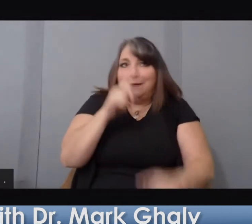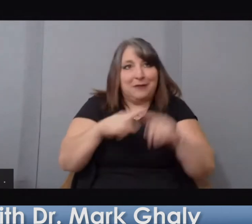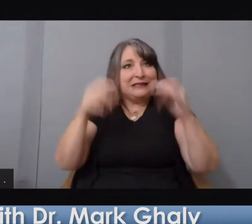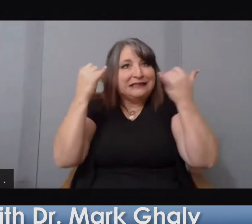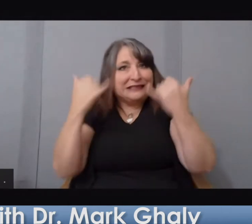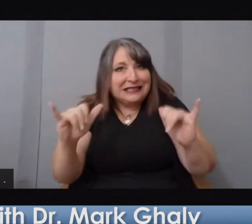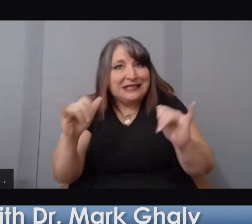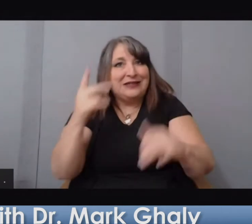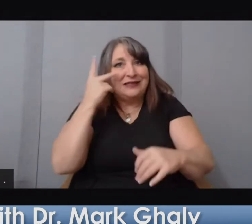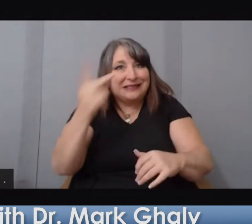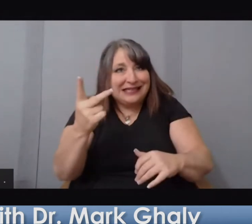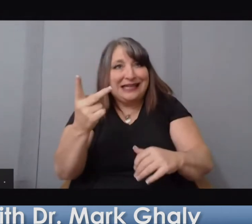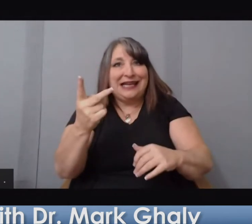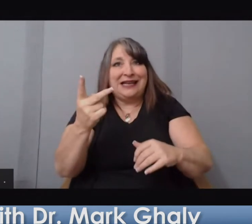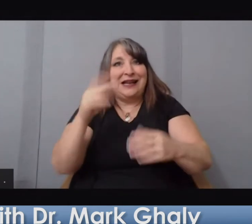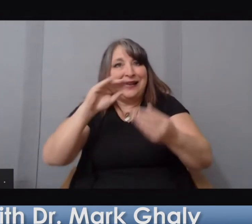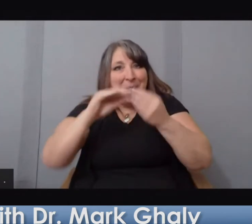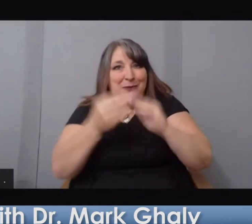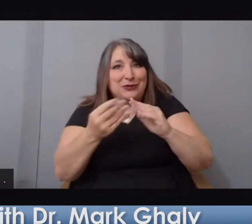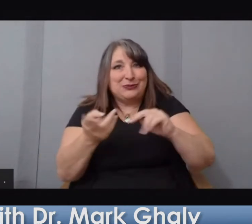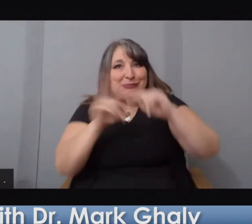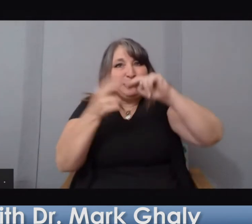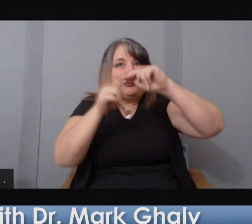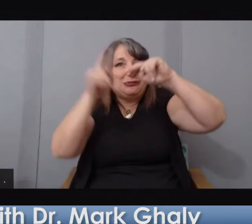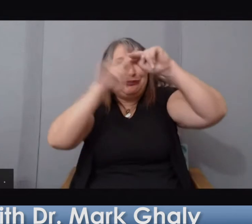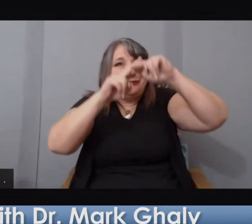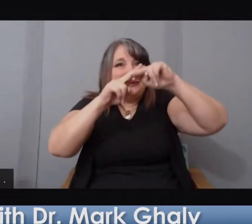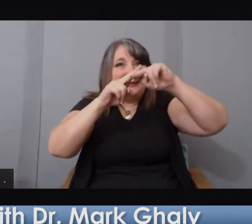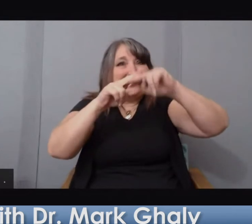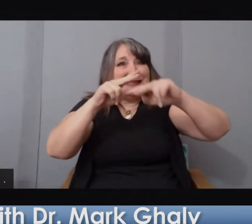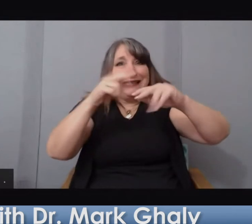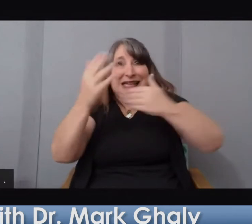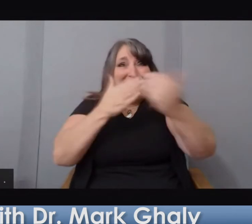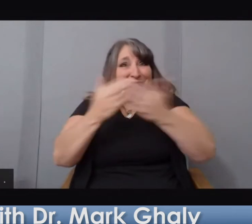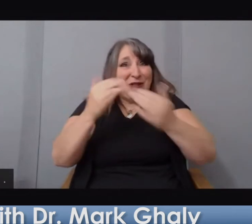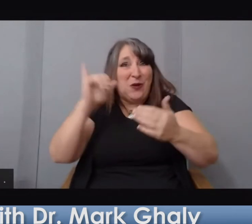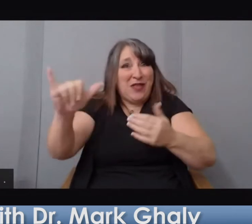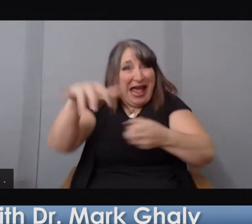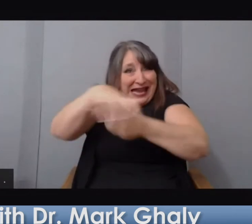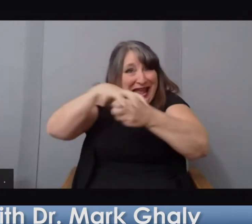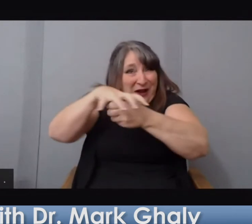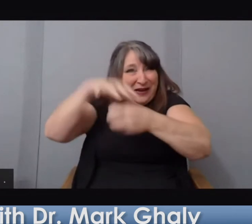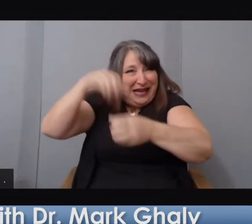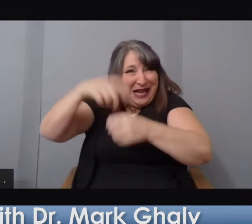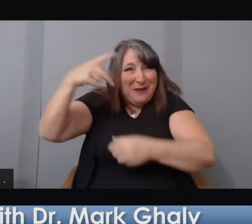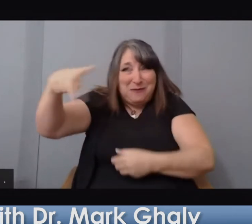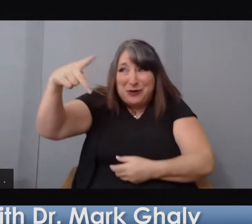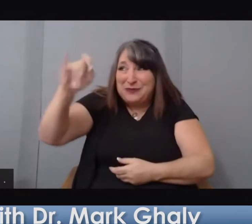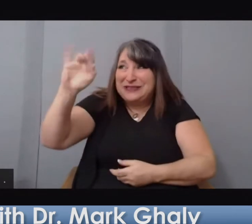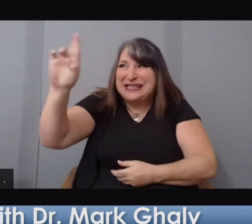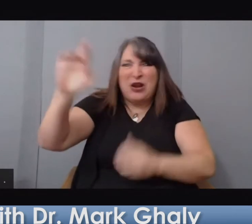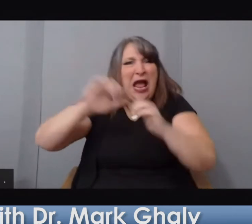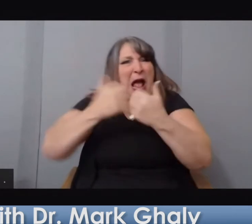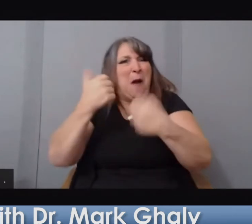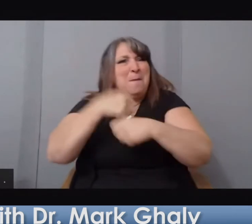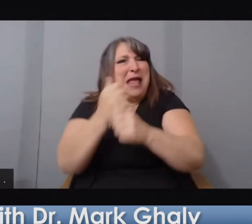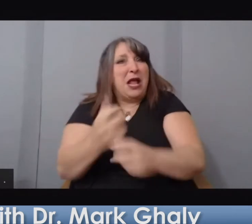places with the purple tier. Are we going to add to that purple tier and make things more restrictive? Is that an